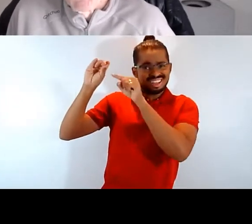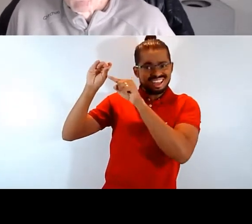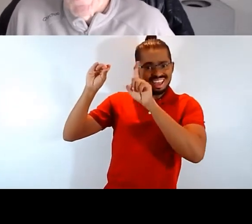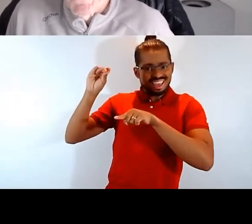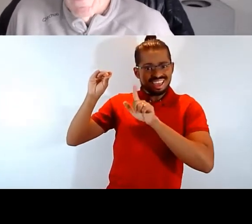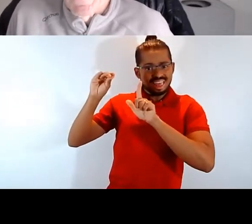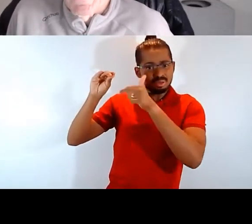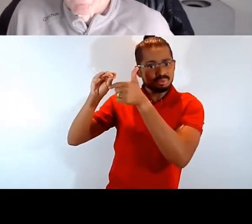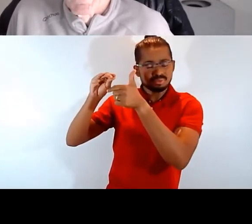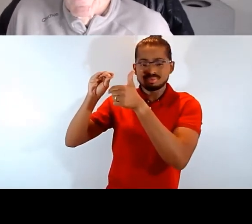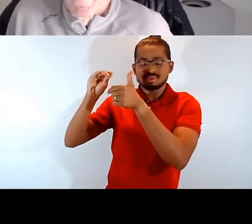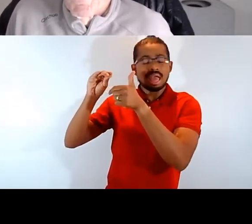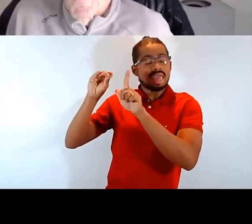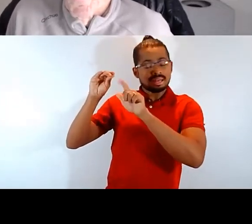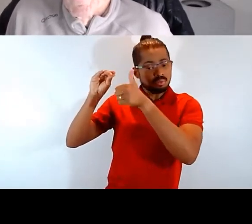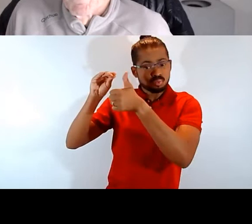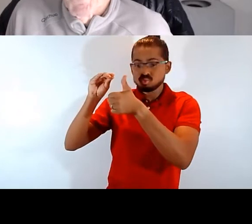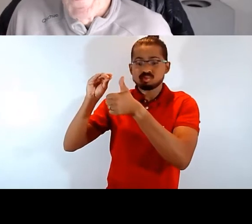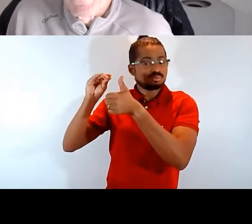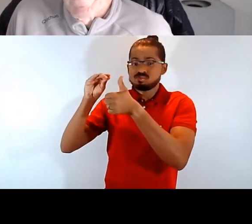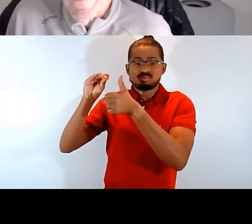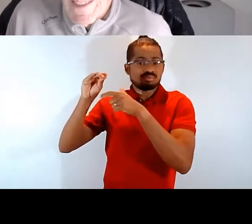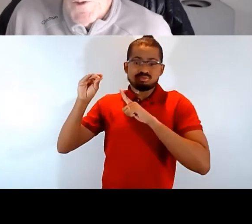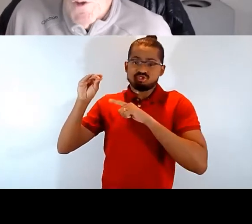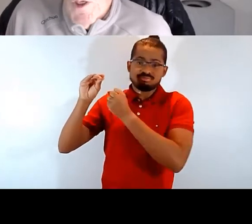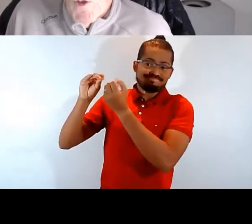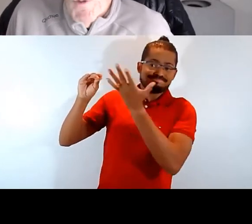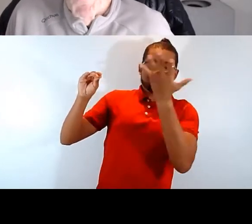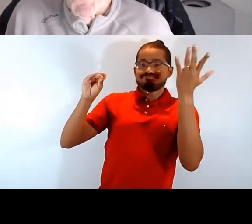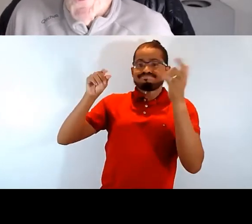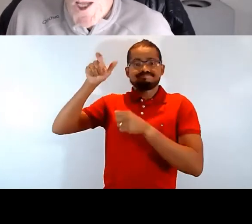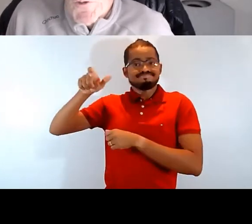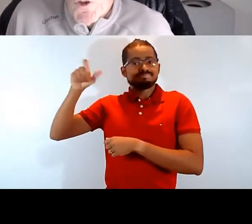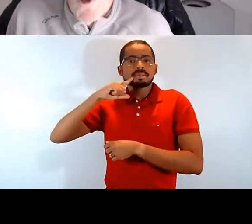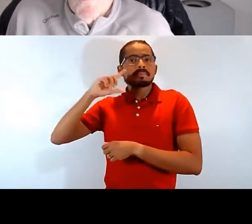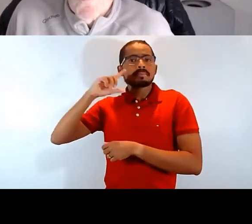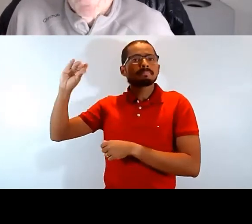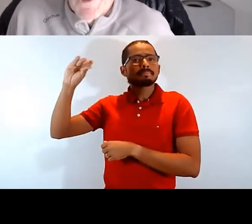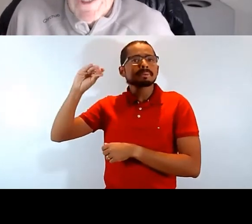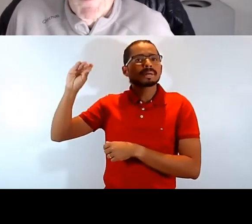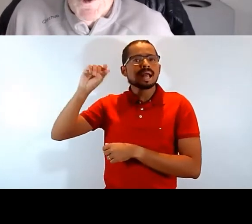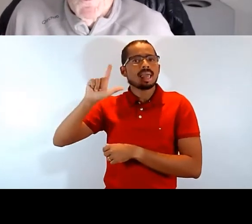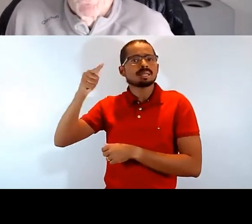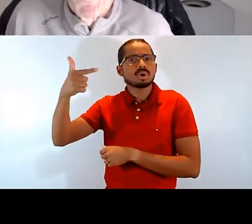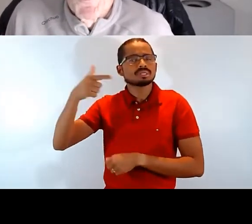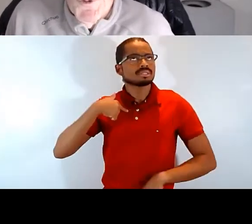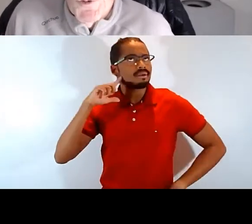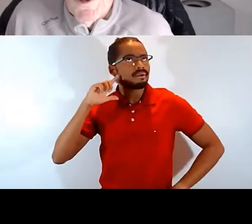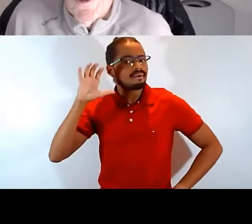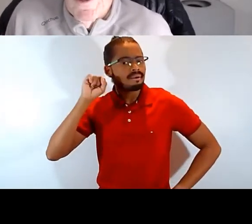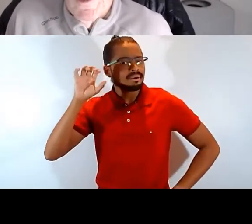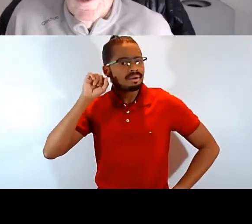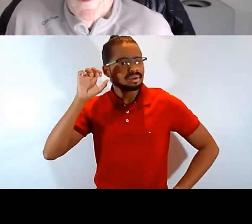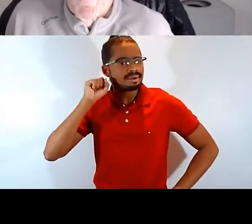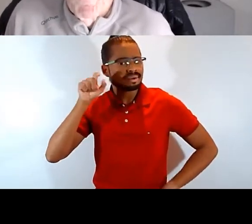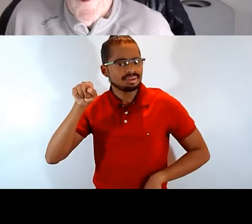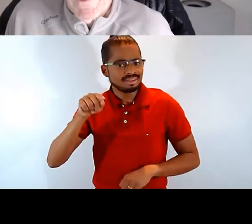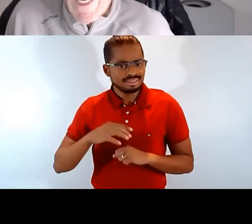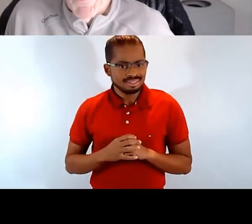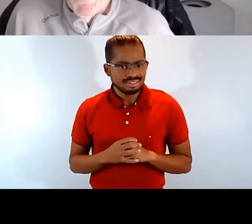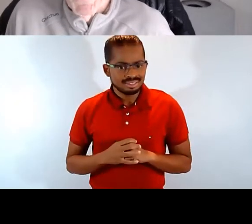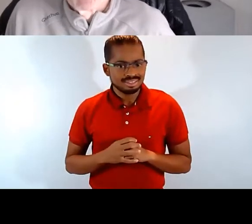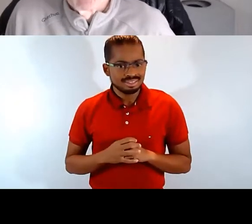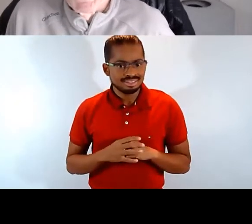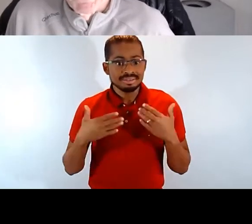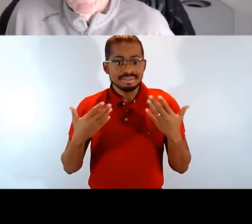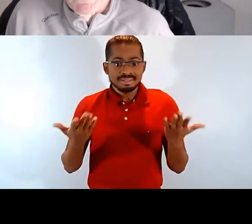been criticized for pointing this out, we were not always able to produce fully